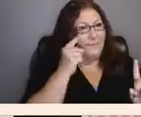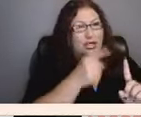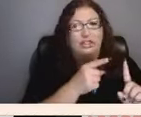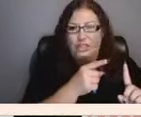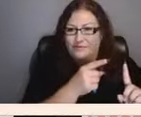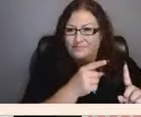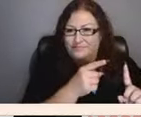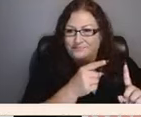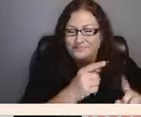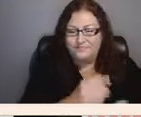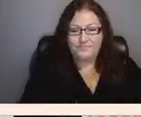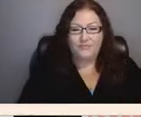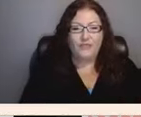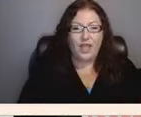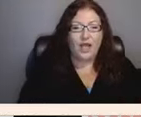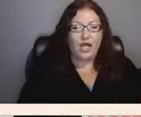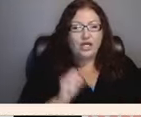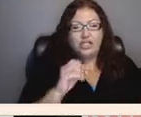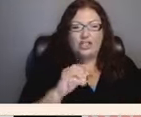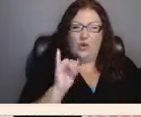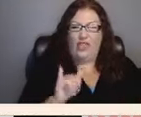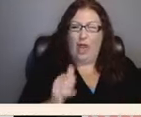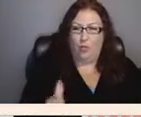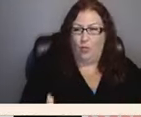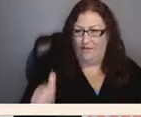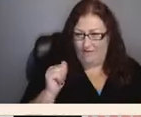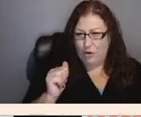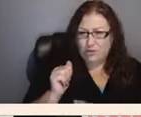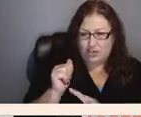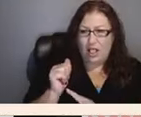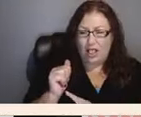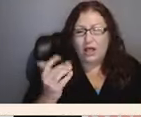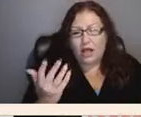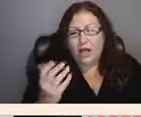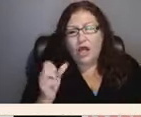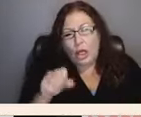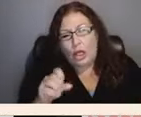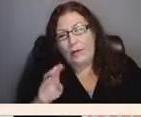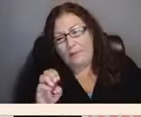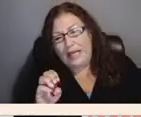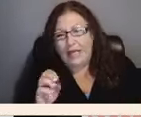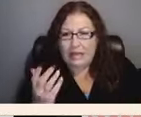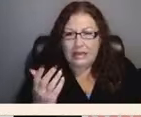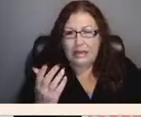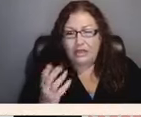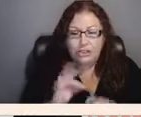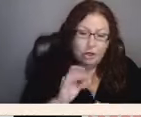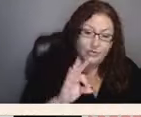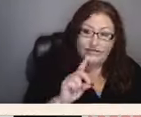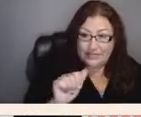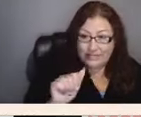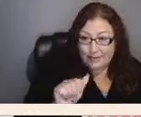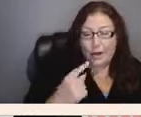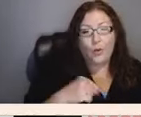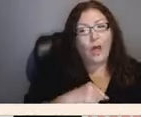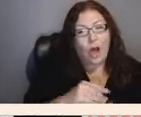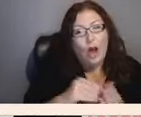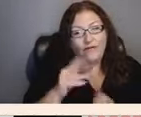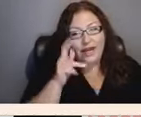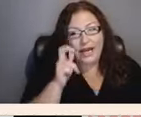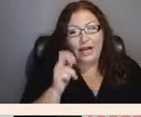and so that refusal could be in, terms and disability. We also often hear denial.